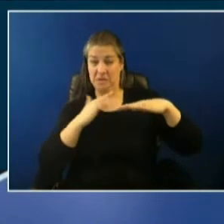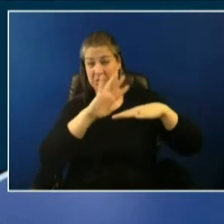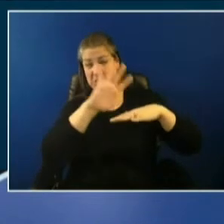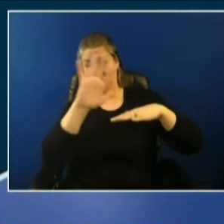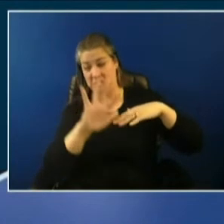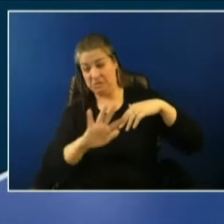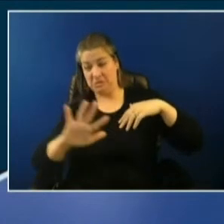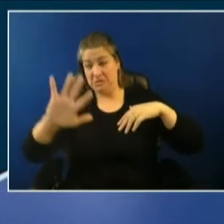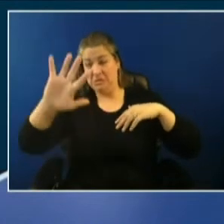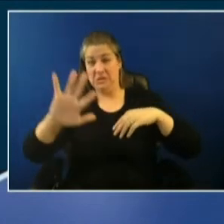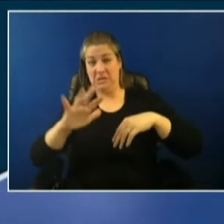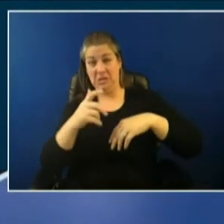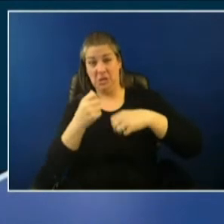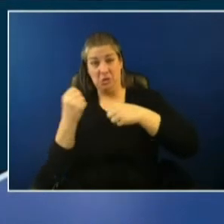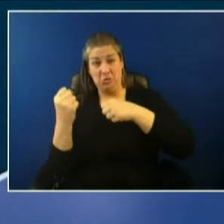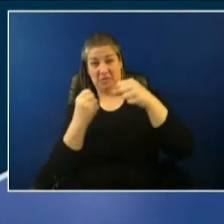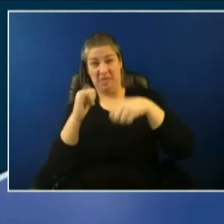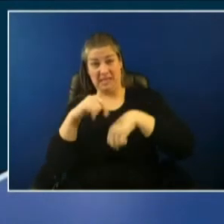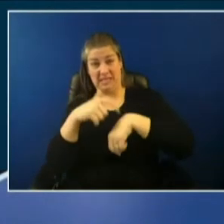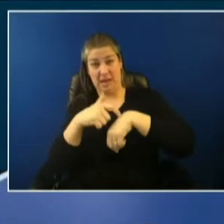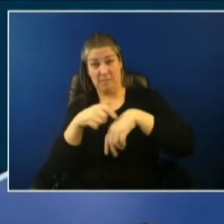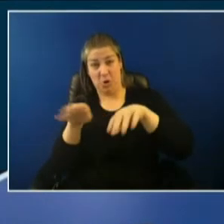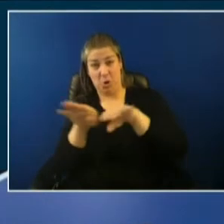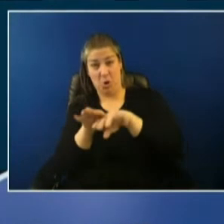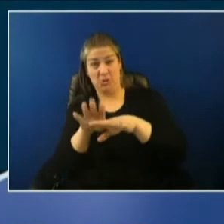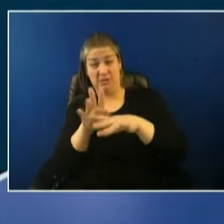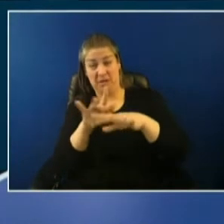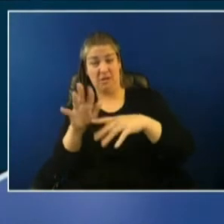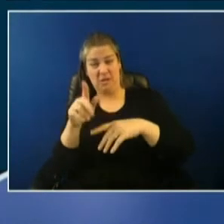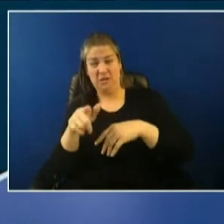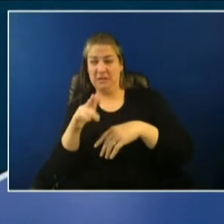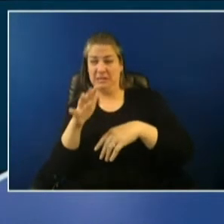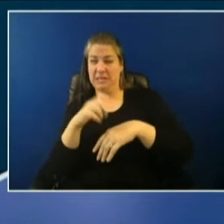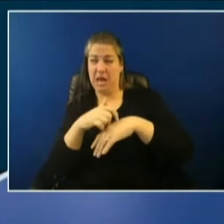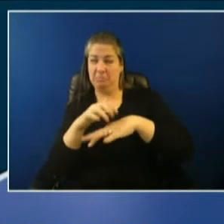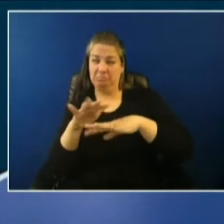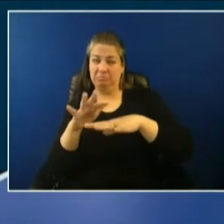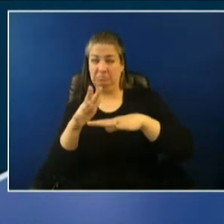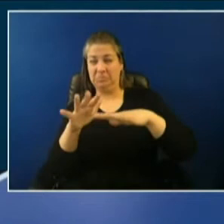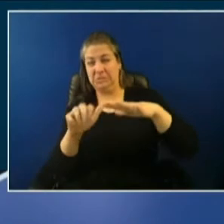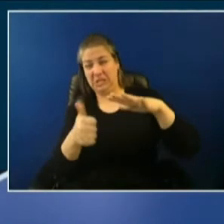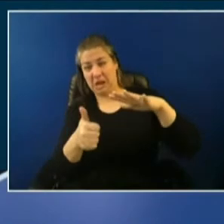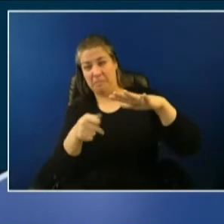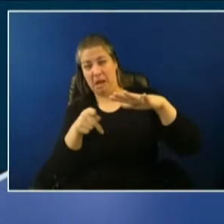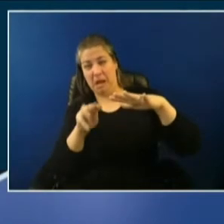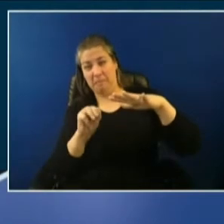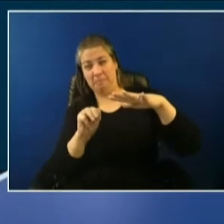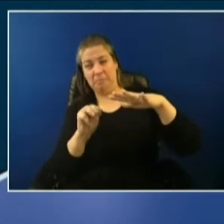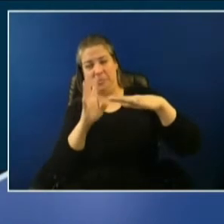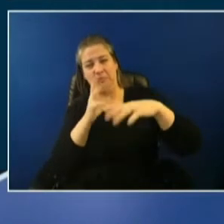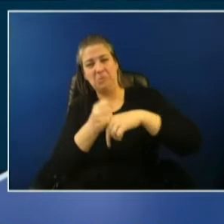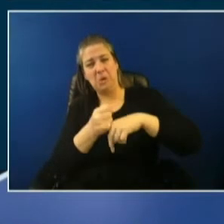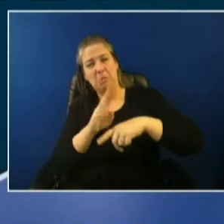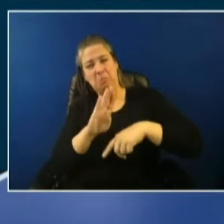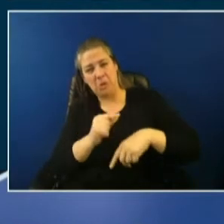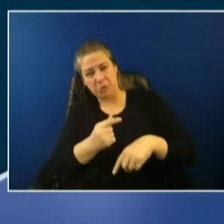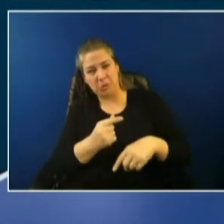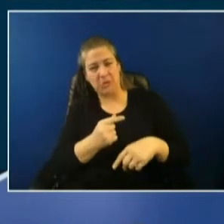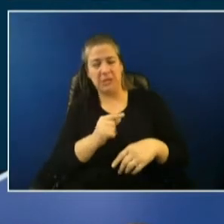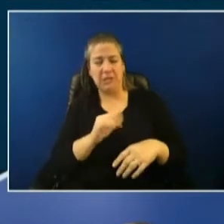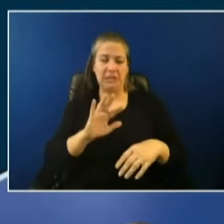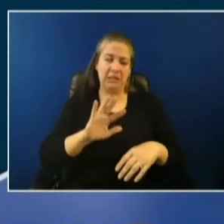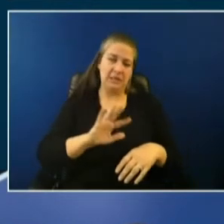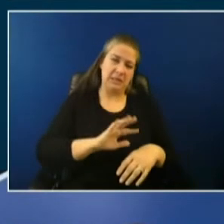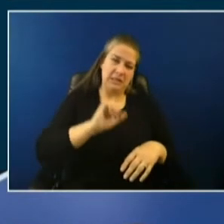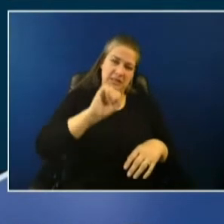very difficult there. Hitting by 10 p.m. in places like Bowling Green and a little further south, and